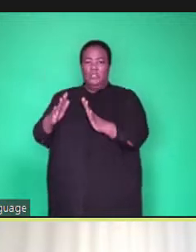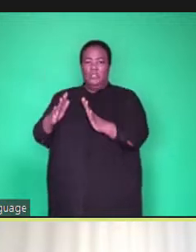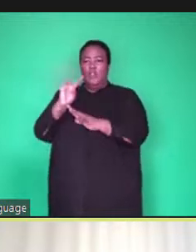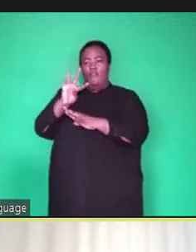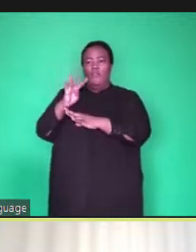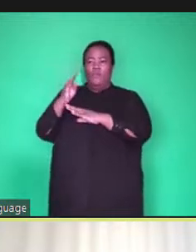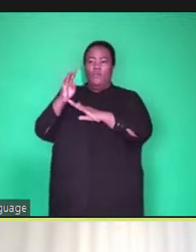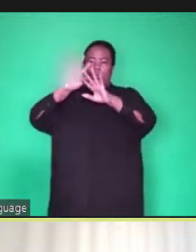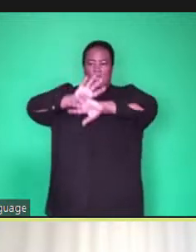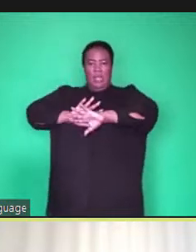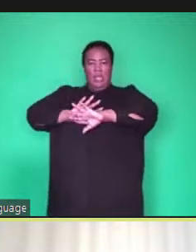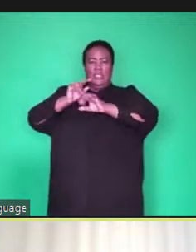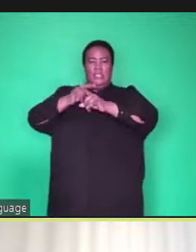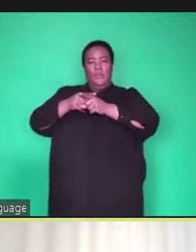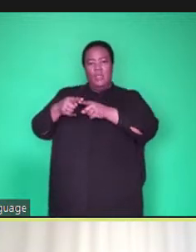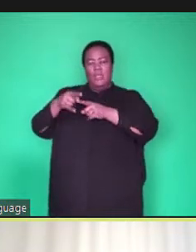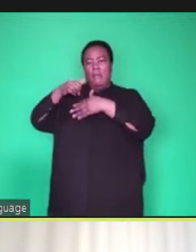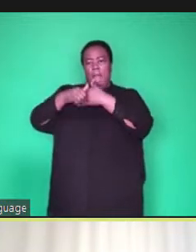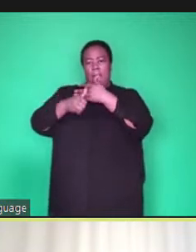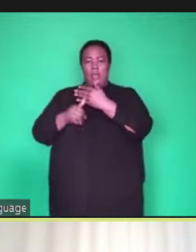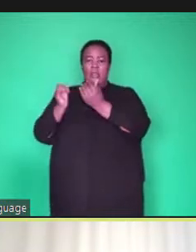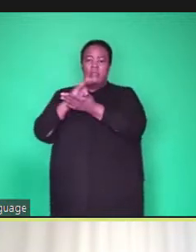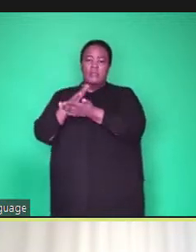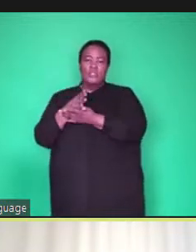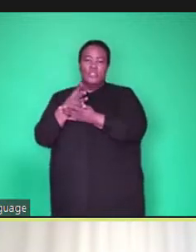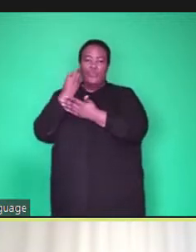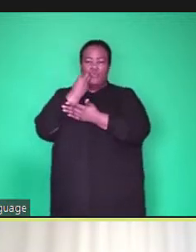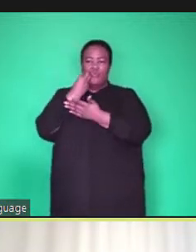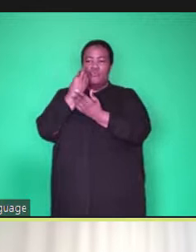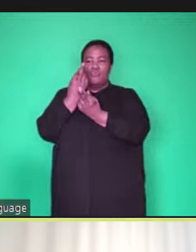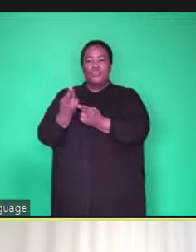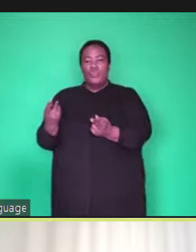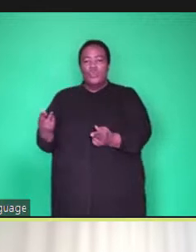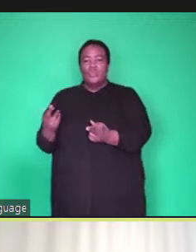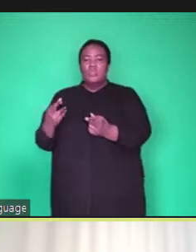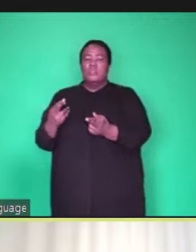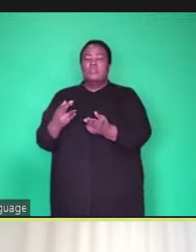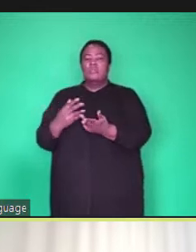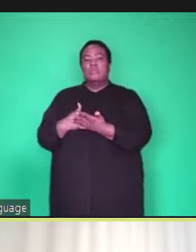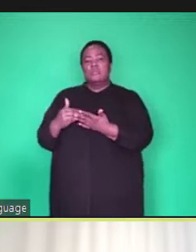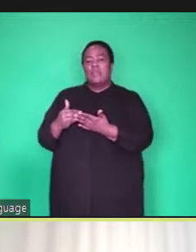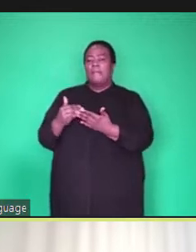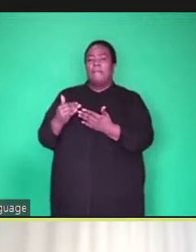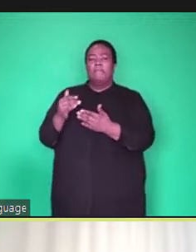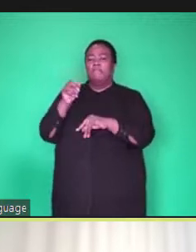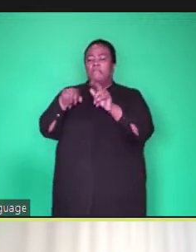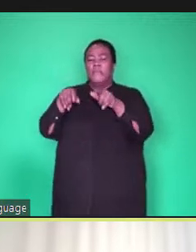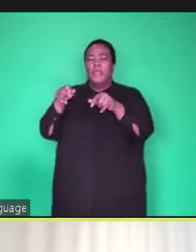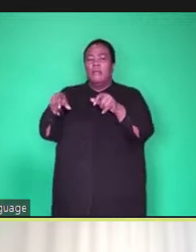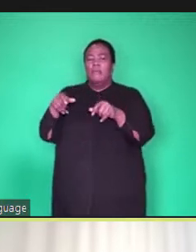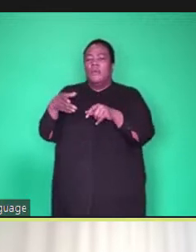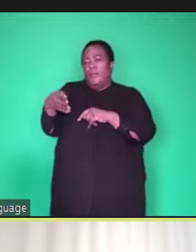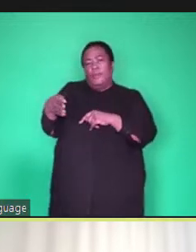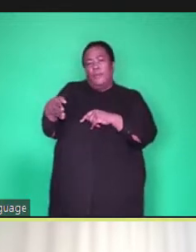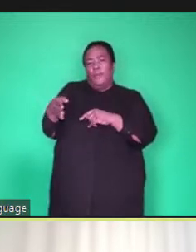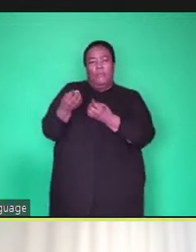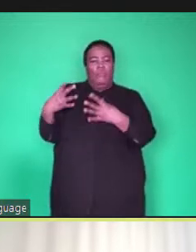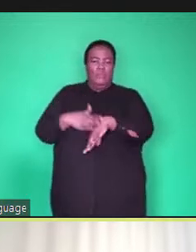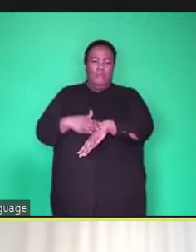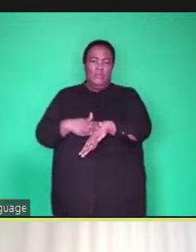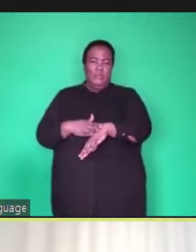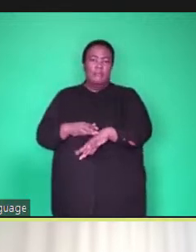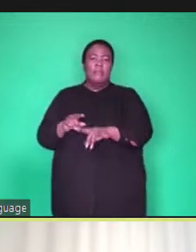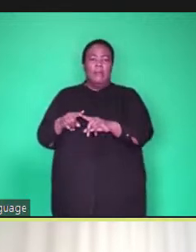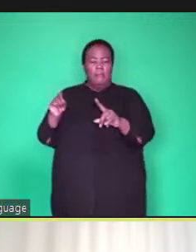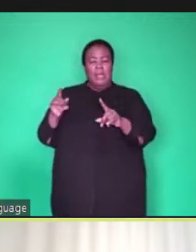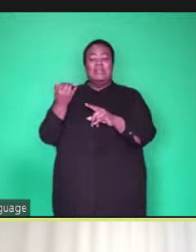and who share food and resources, while the broad definition includes non-resident members who may live elsewhere for most of the time, but are regarded as part of the